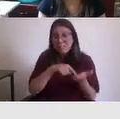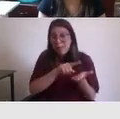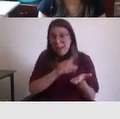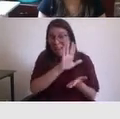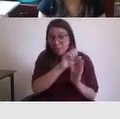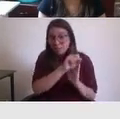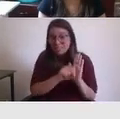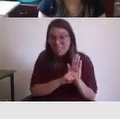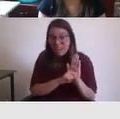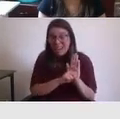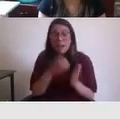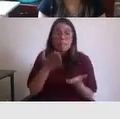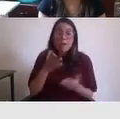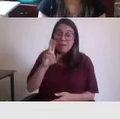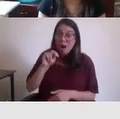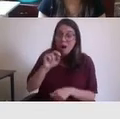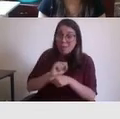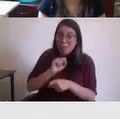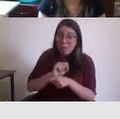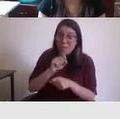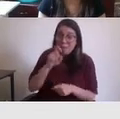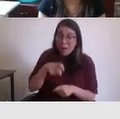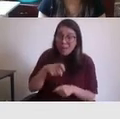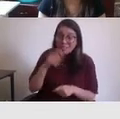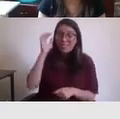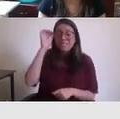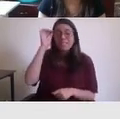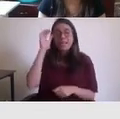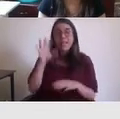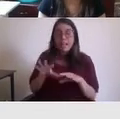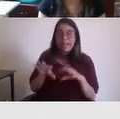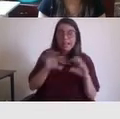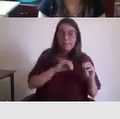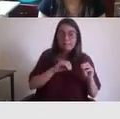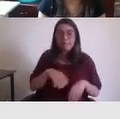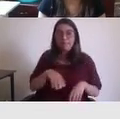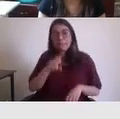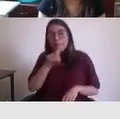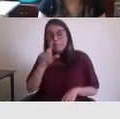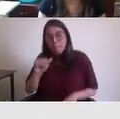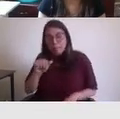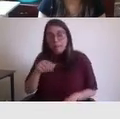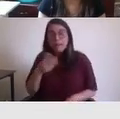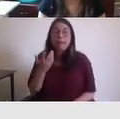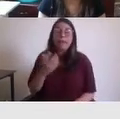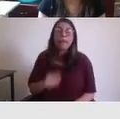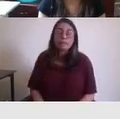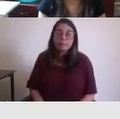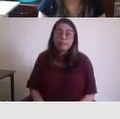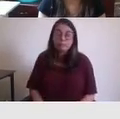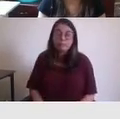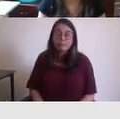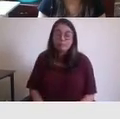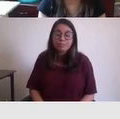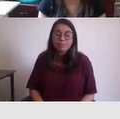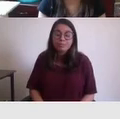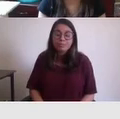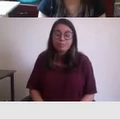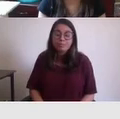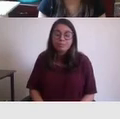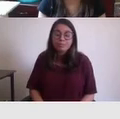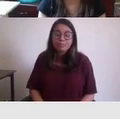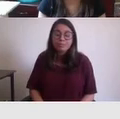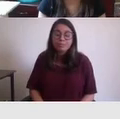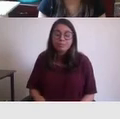taxes, maybe unemployment or leave or disability types of issues, not to mention